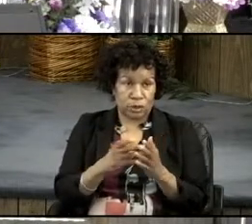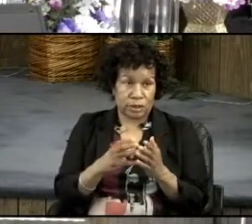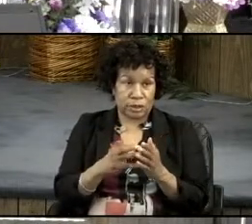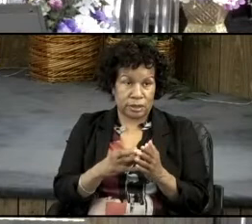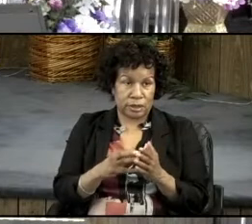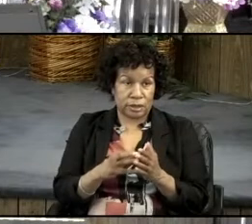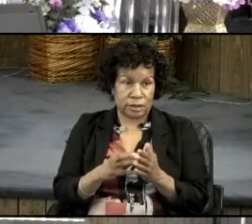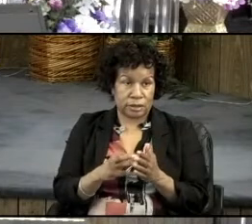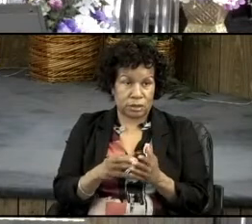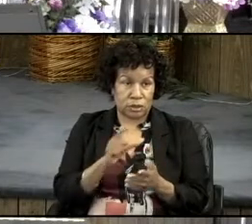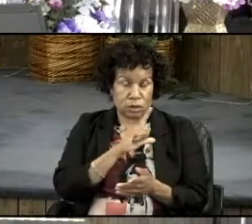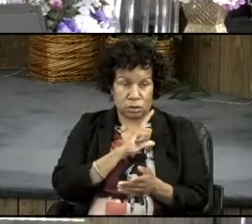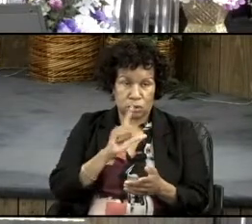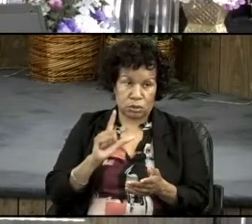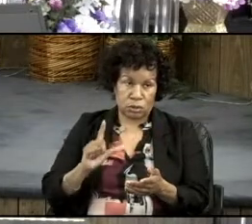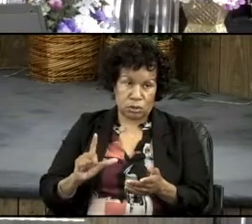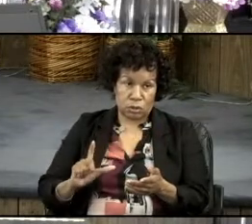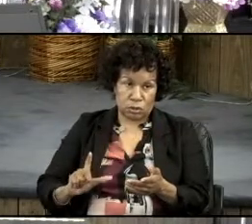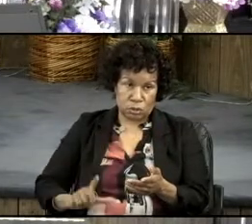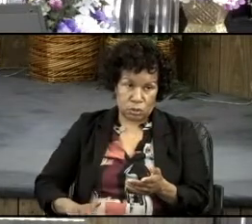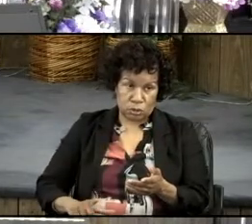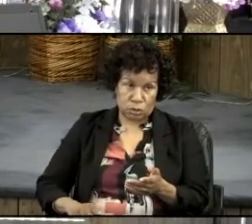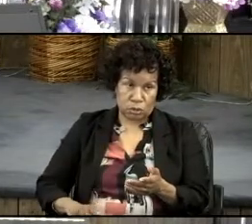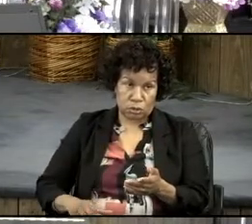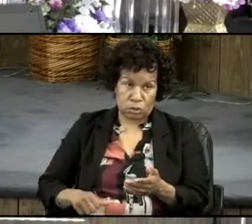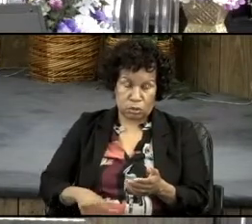arrogance because he's been promised something.